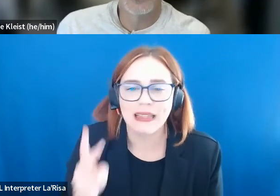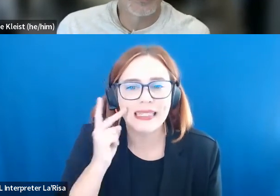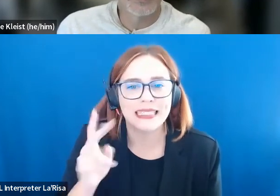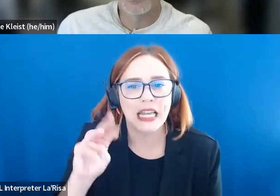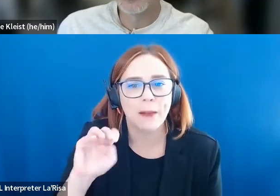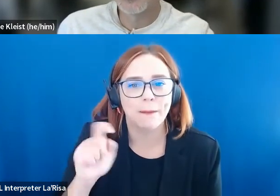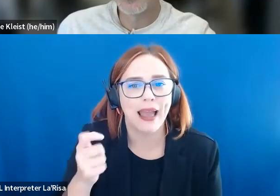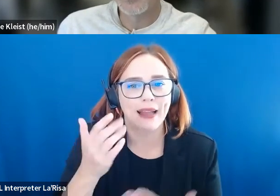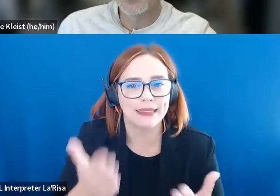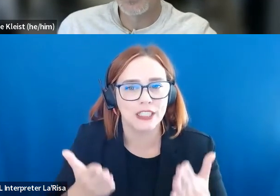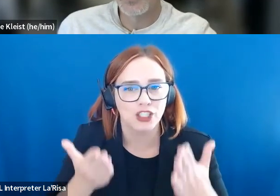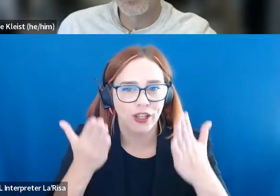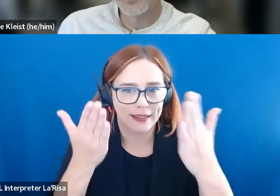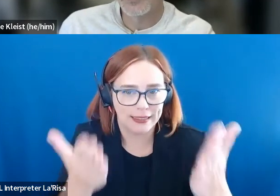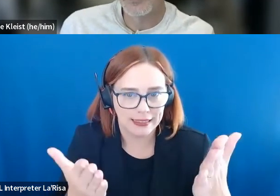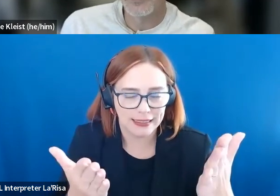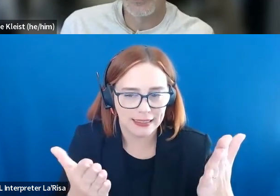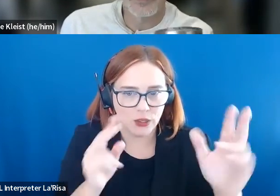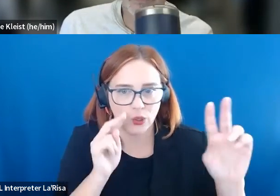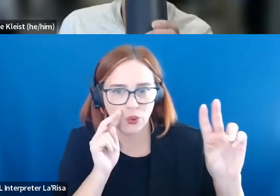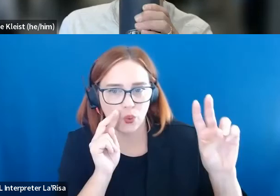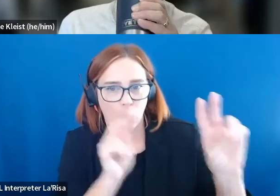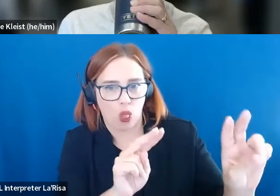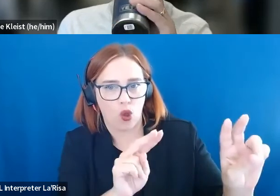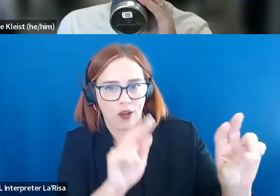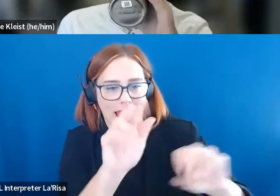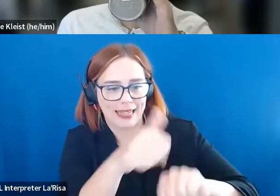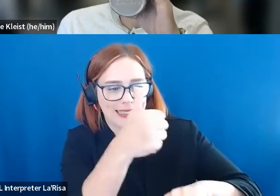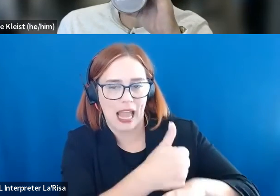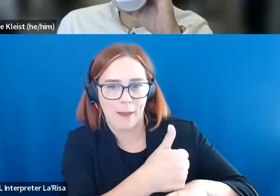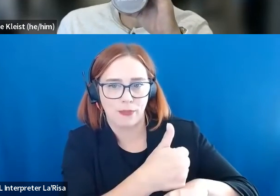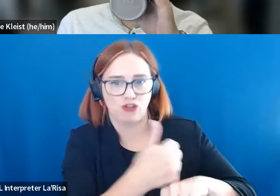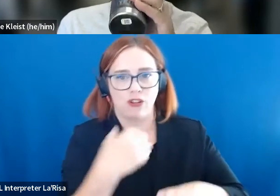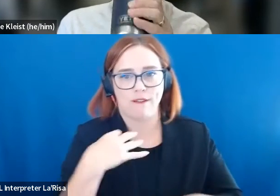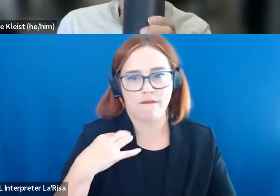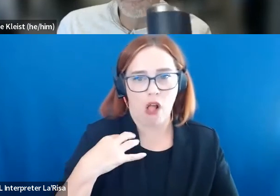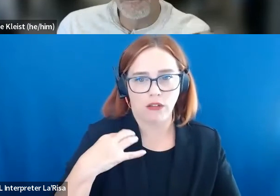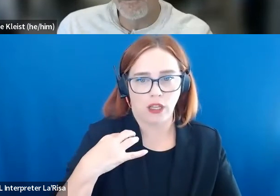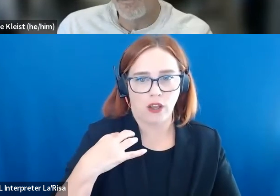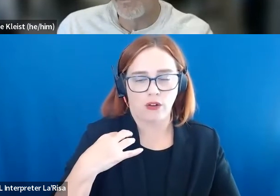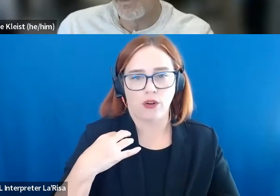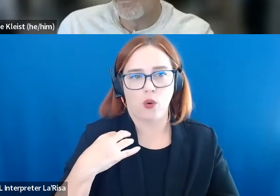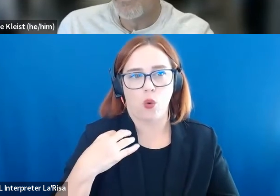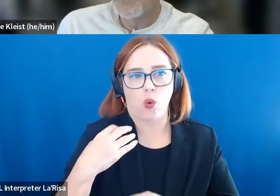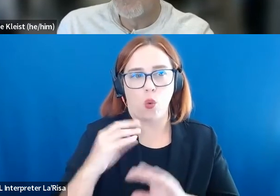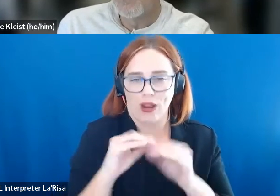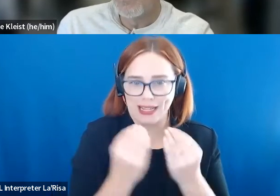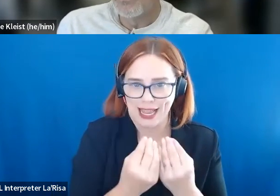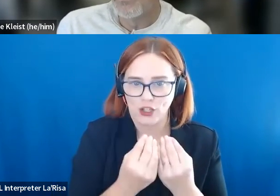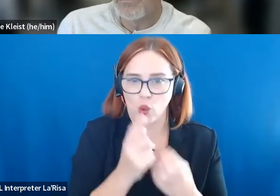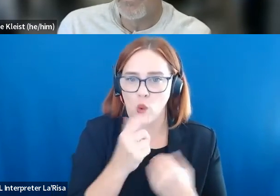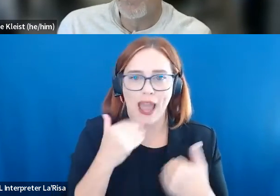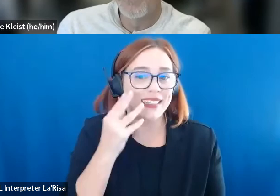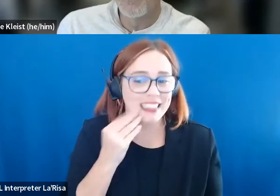to look at established volunteer-based organizations that have experience with people with disabilities, such as